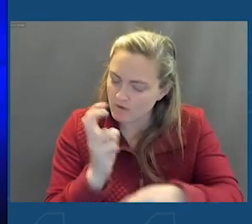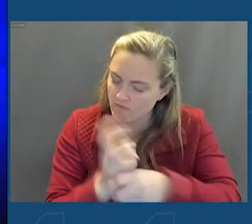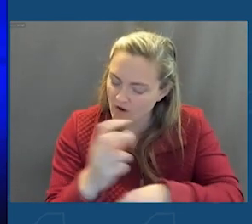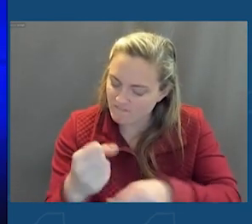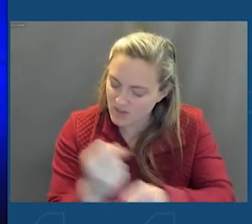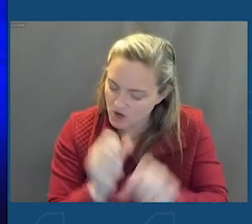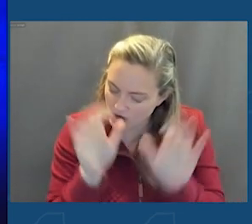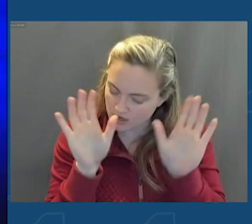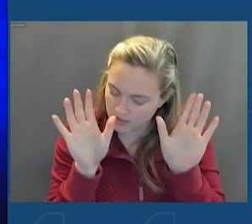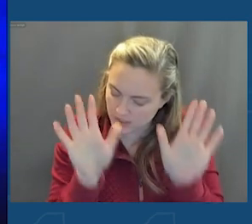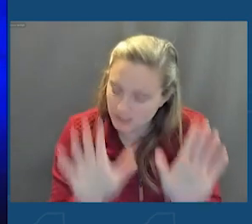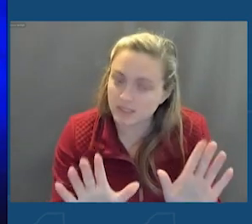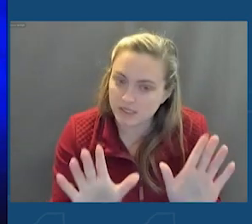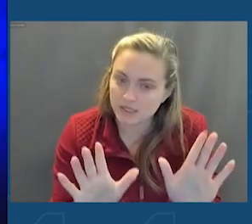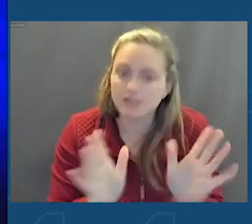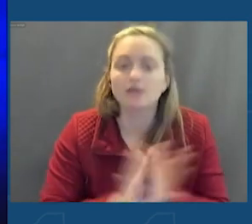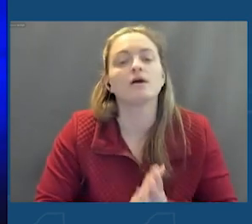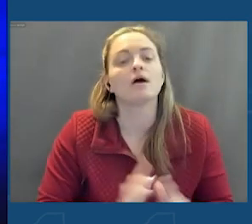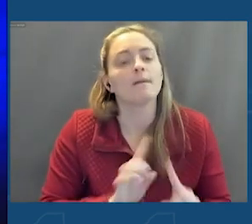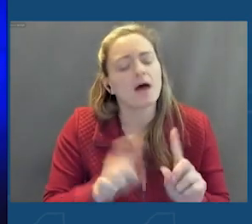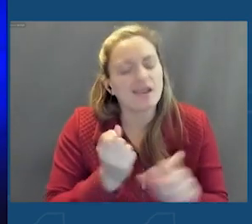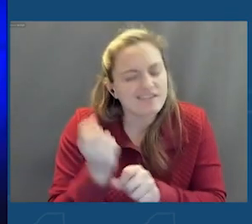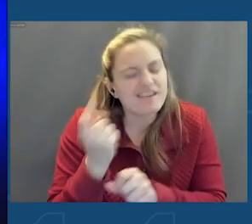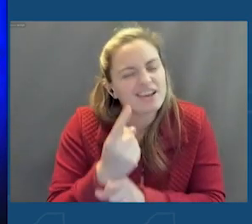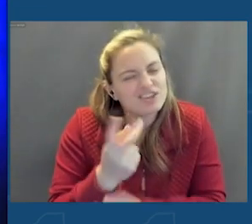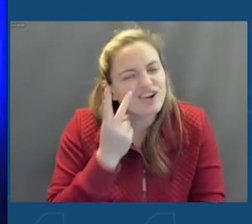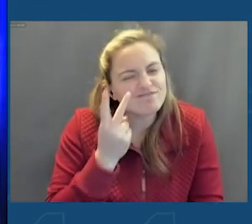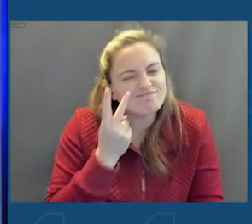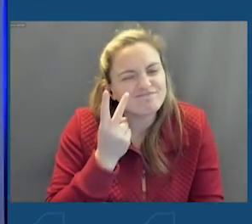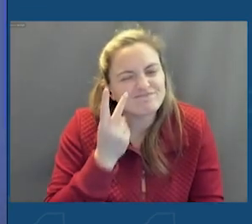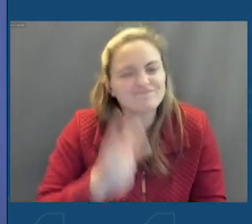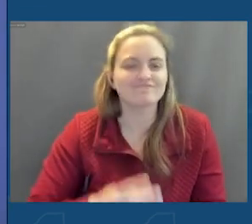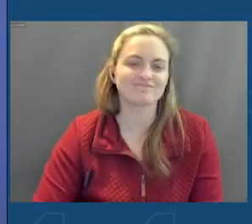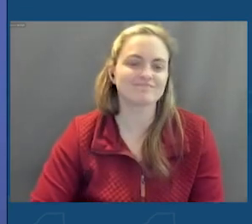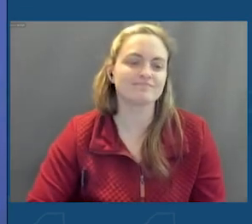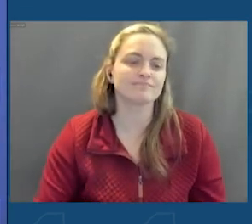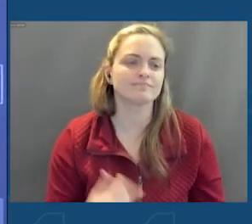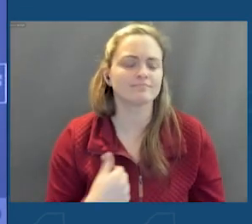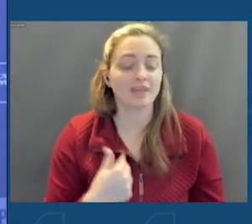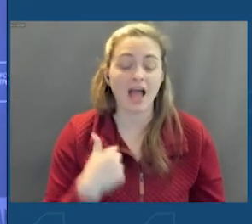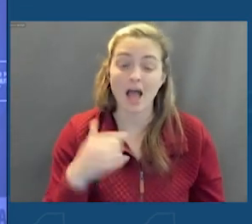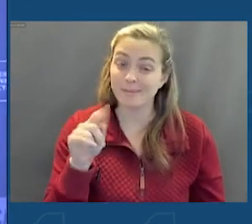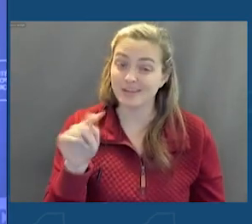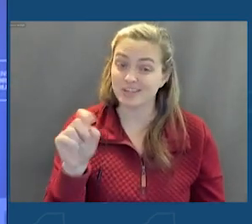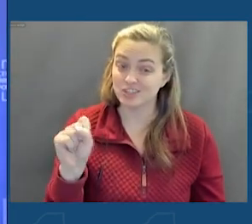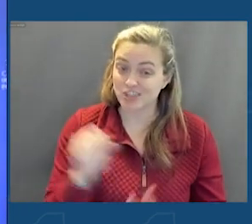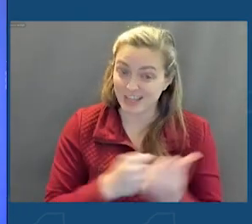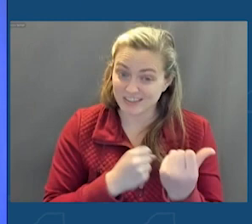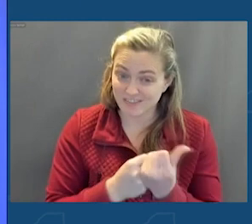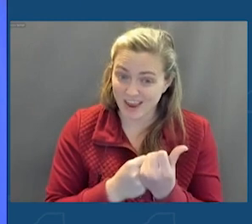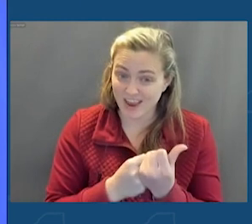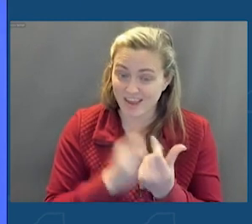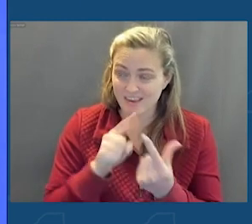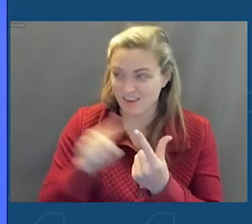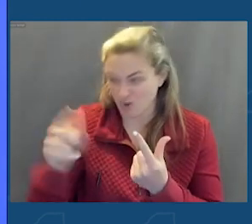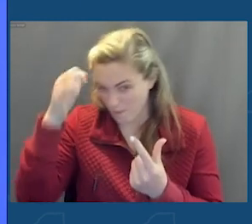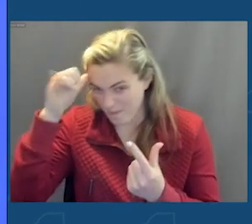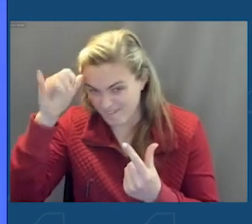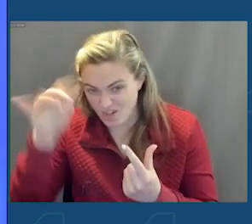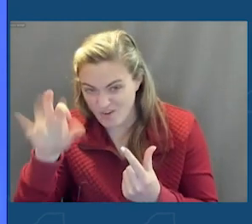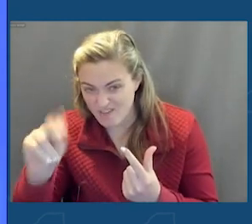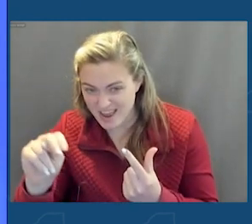okay? But there's always next year. You know, I'm a Jets fan and you're a Buffalo fan, so we have, you know, a little bit